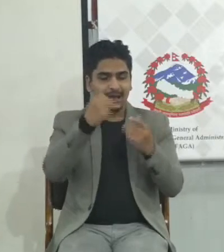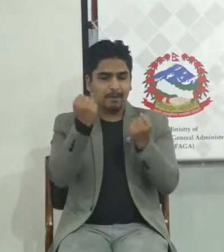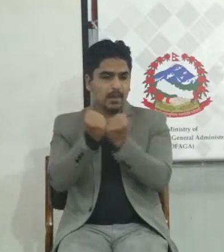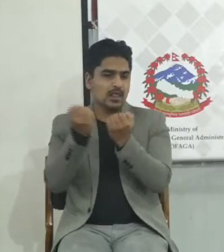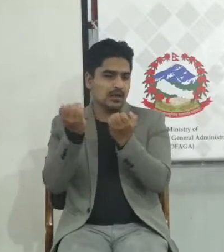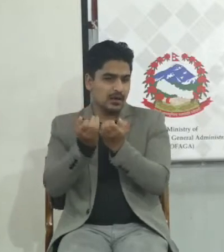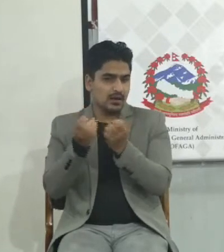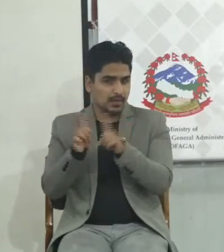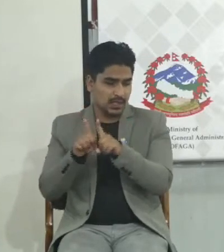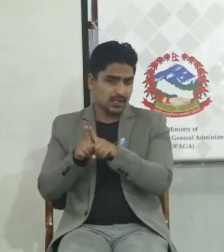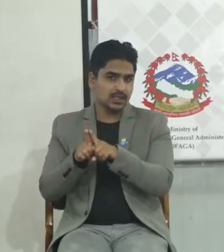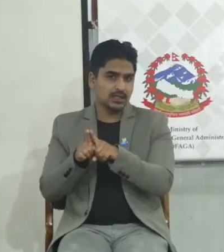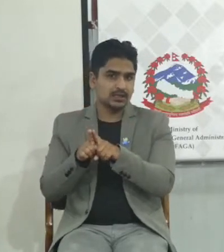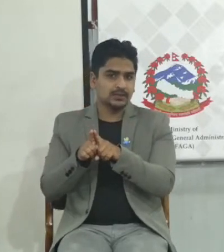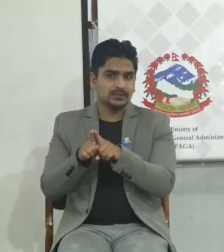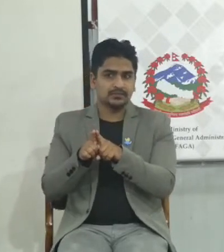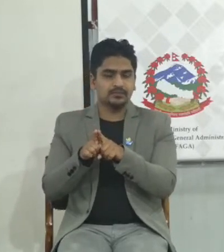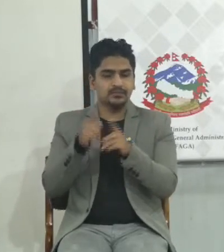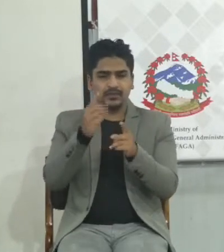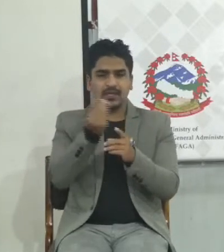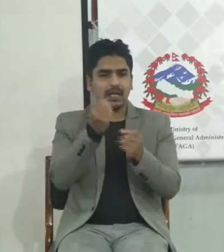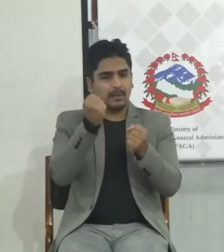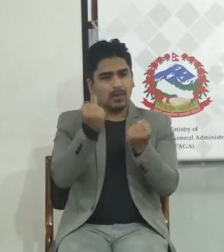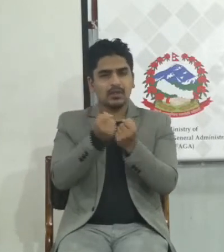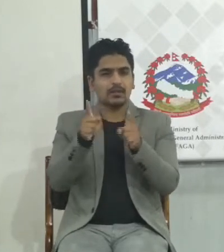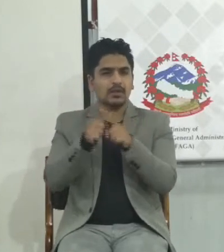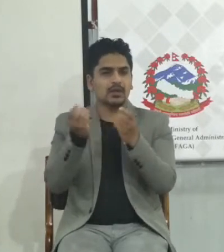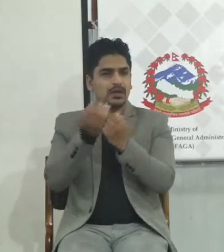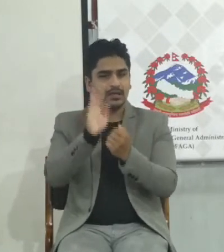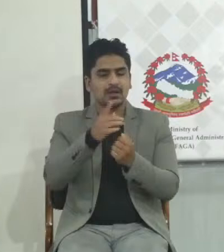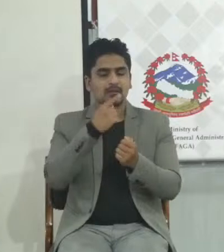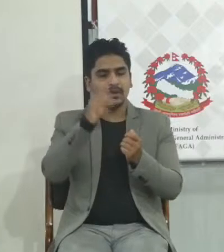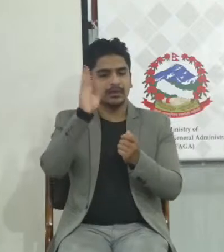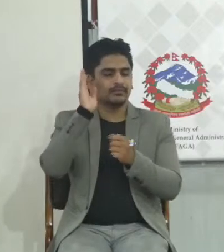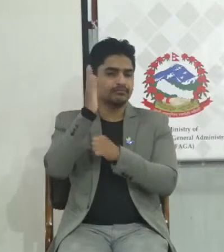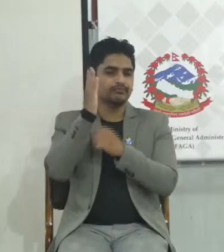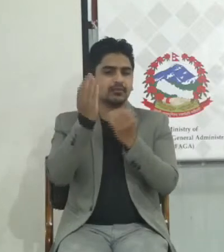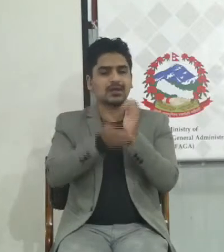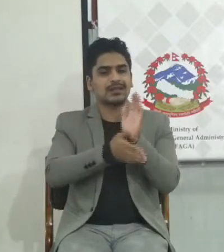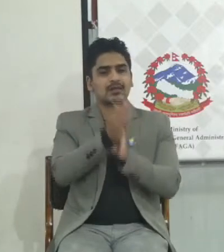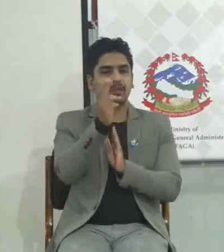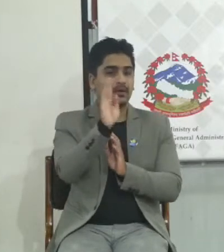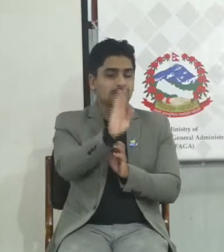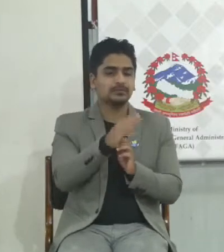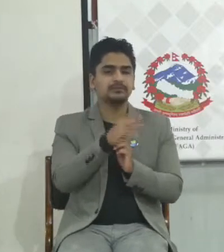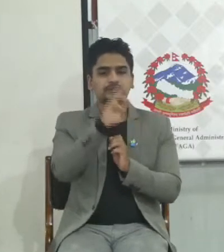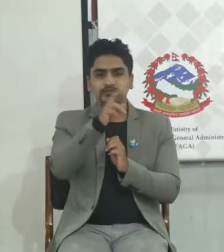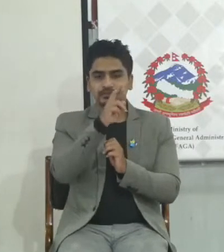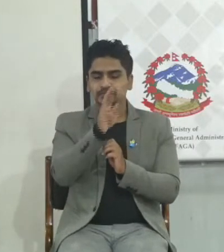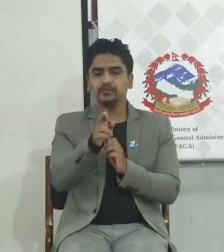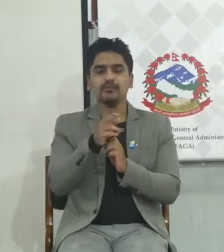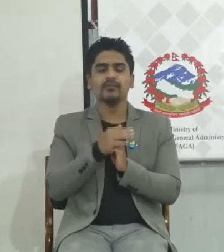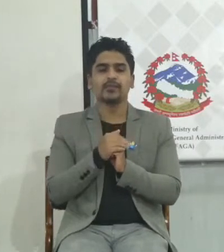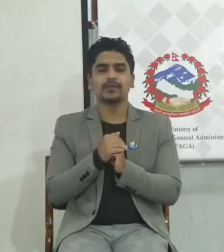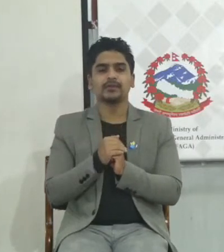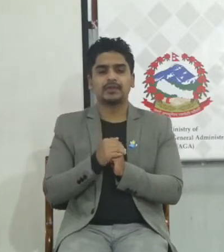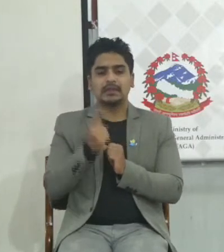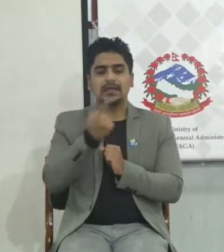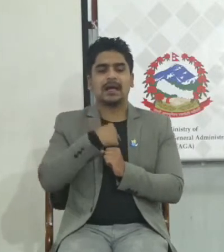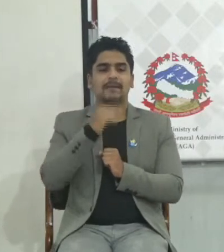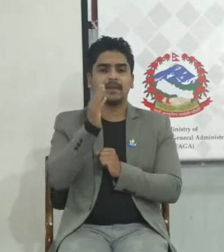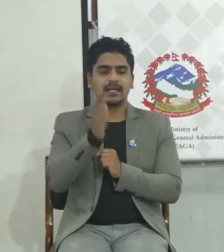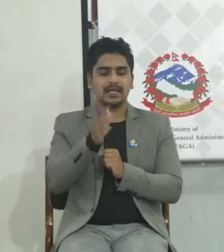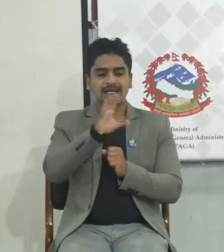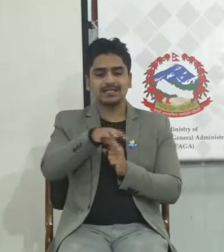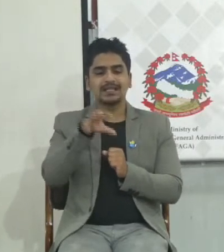much. He made a presentation on that. So because we have to coordinate with the local media,